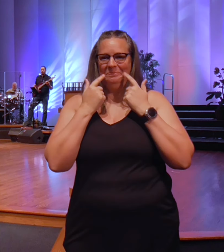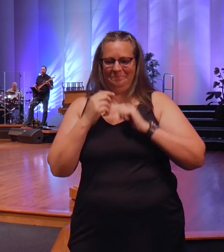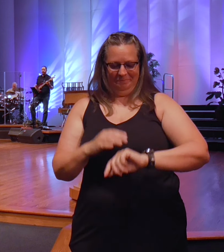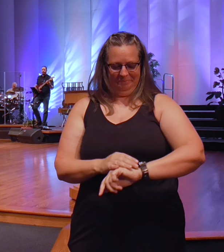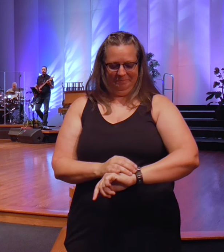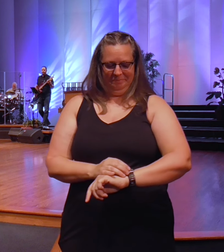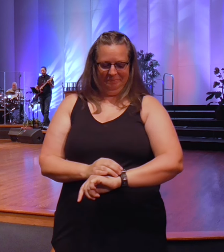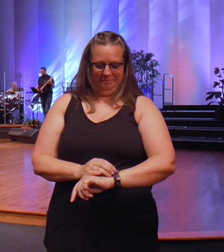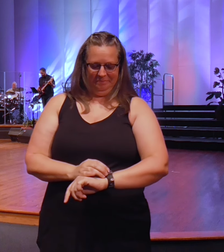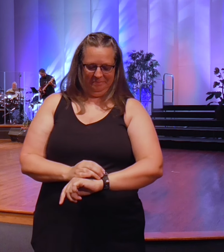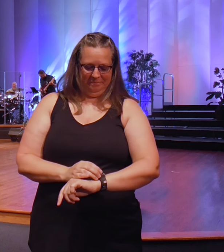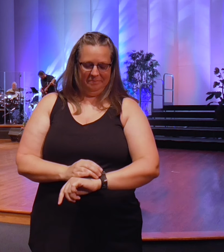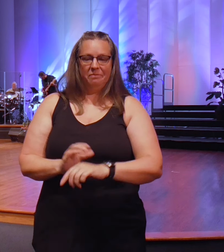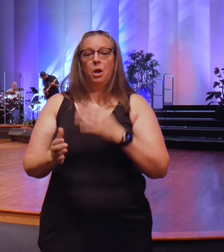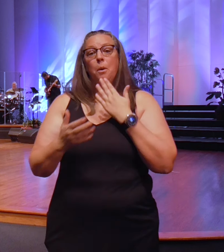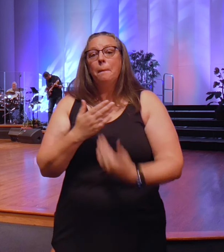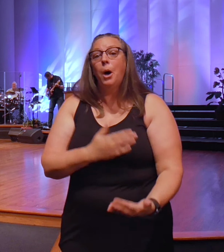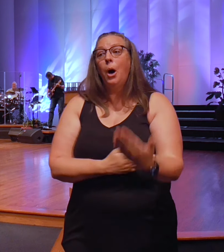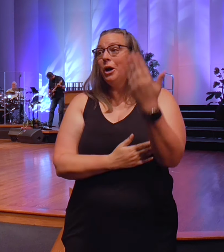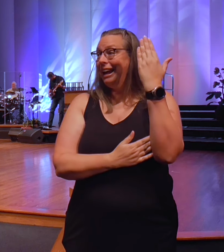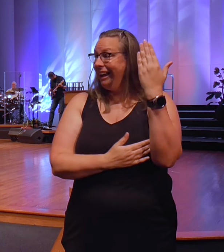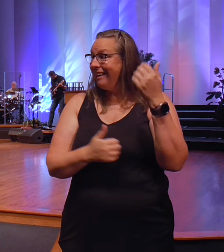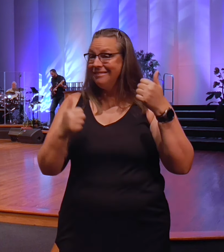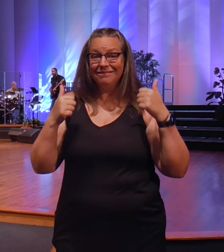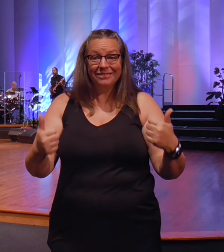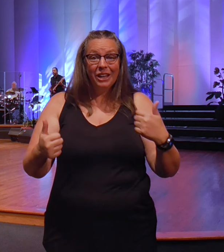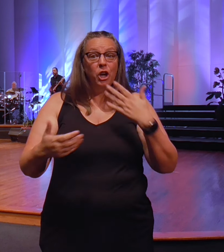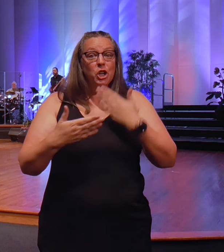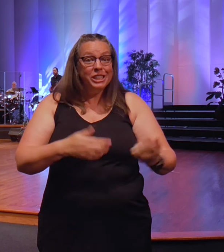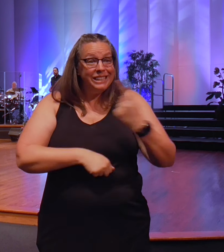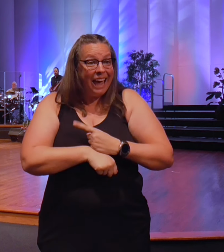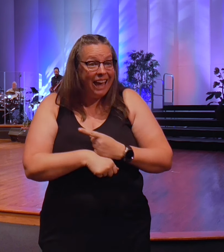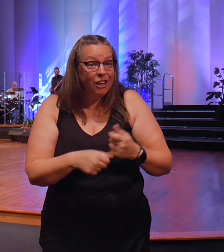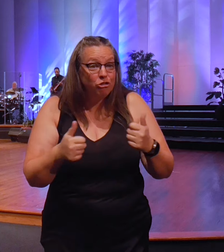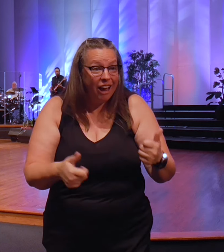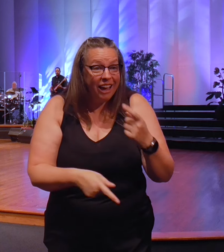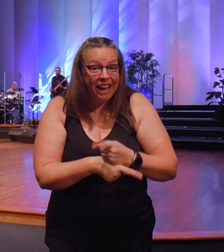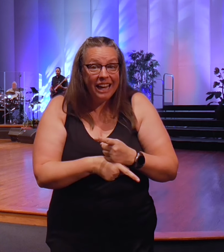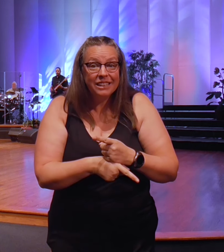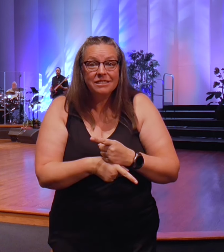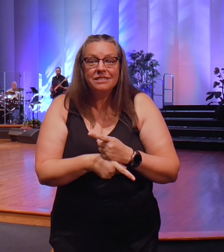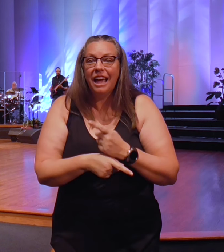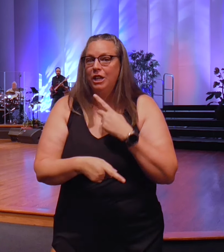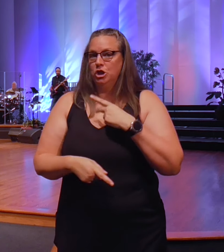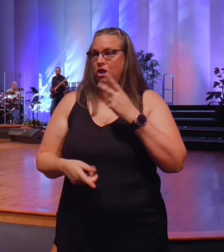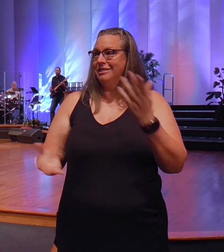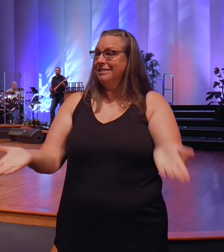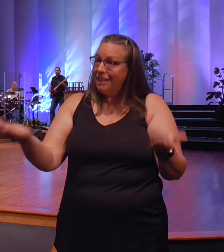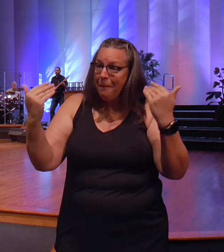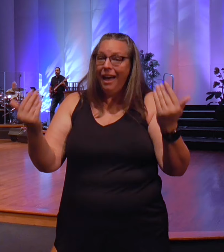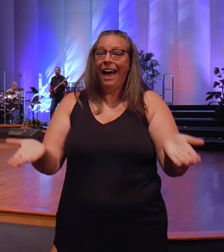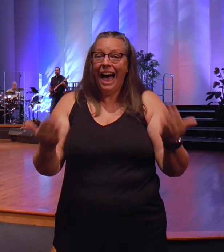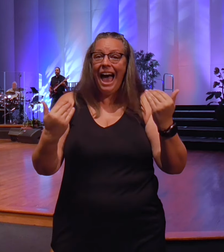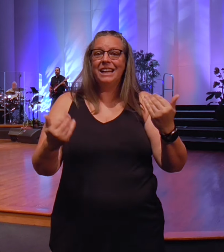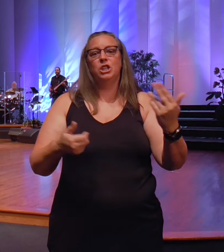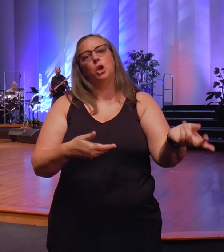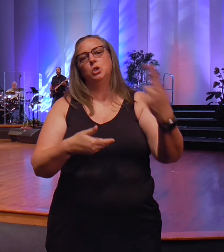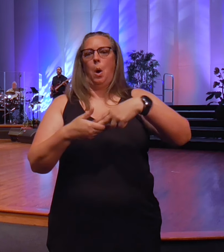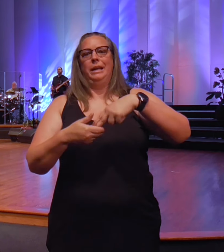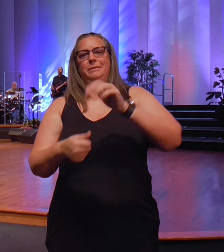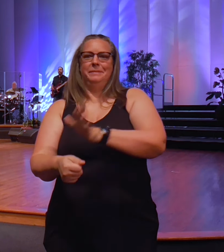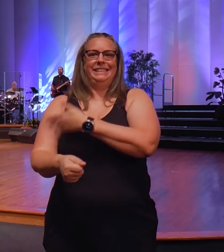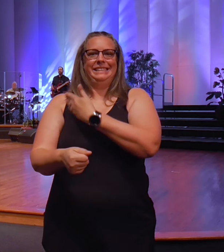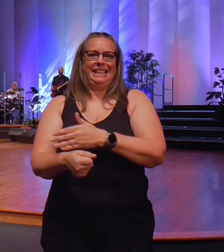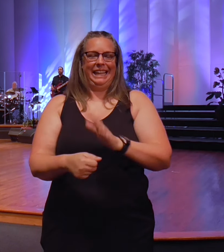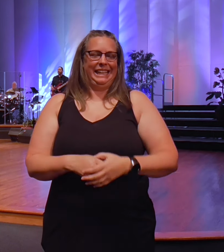Well, good morning, friends. It's a good day, yes? Let's sing together. I just saw you up and shaking it. We're going to do a little more